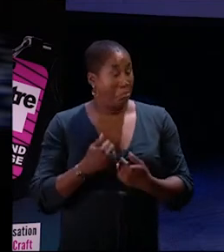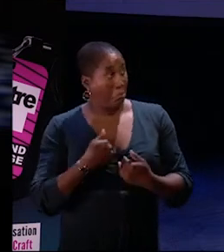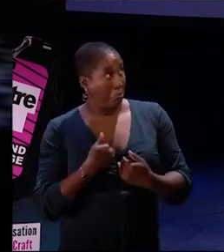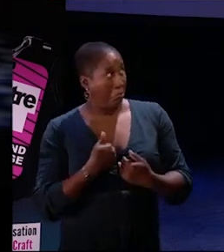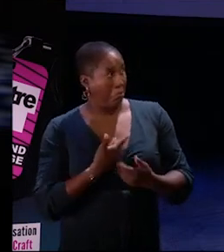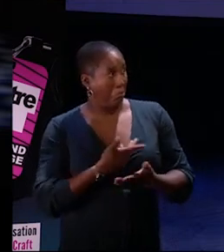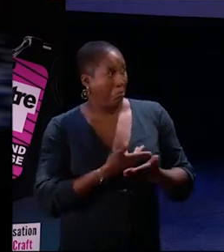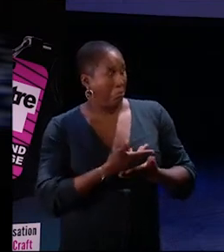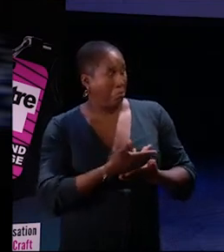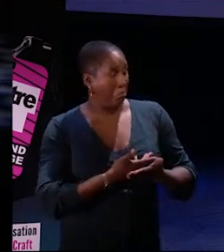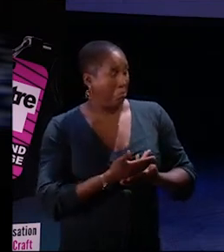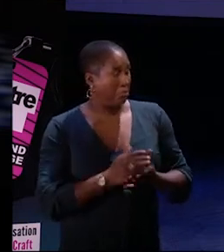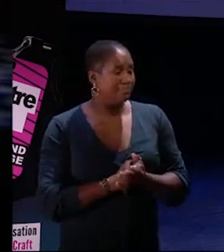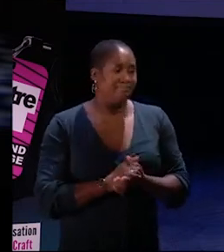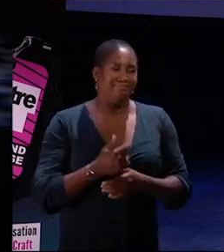Yeah.